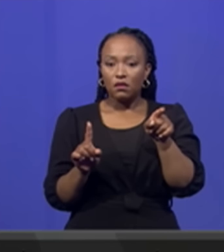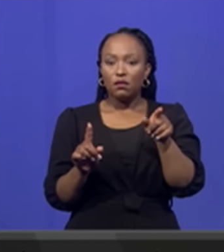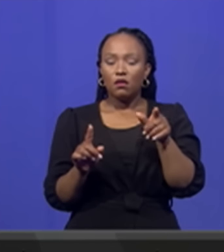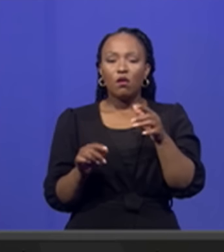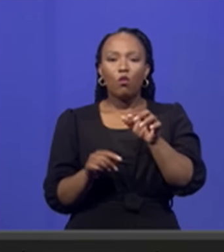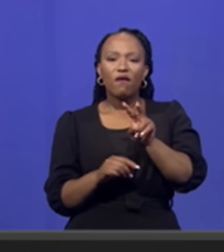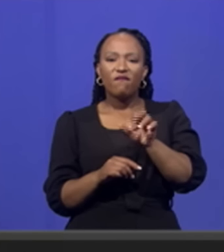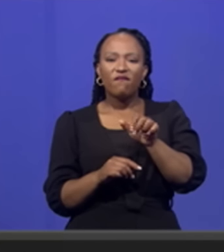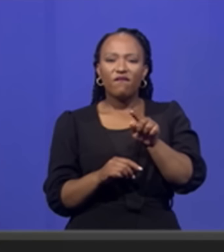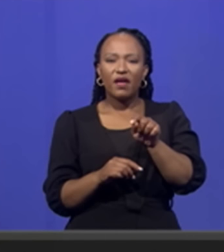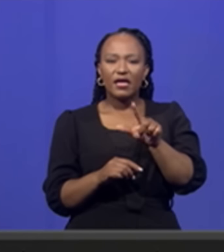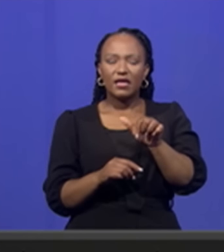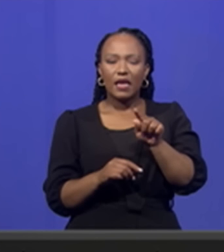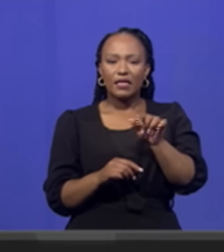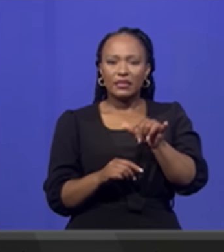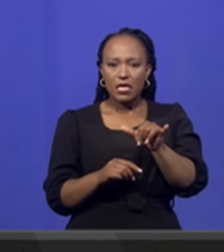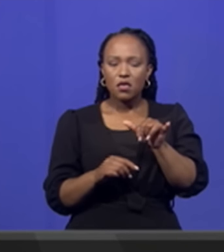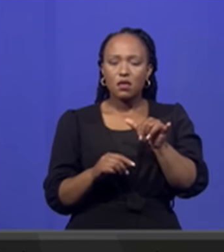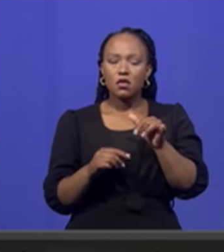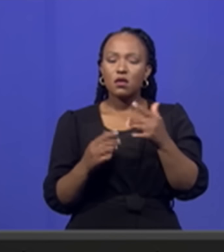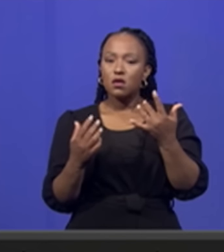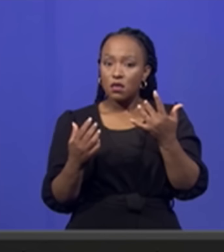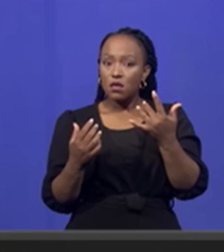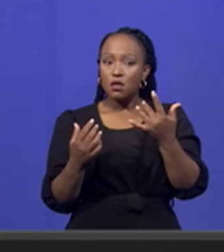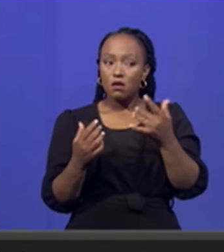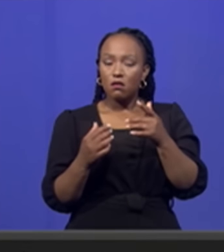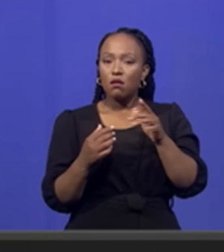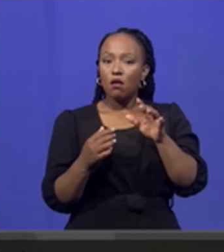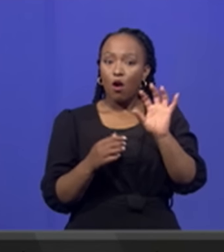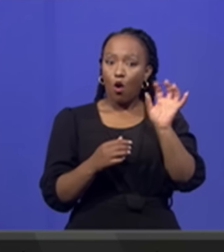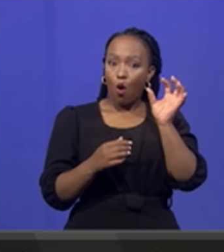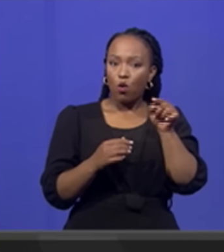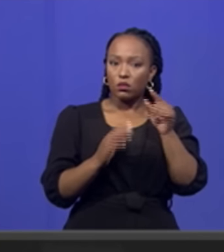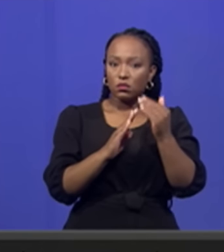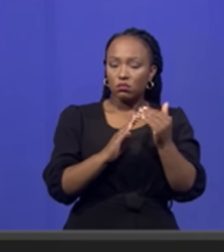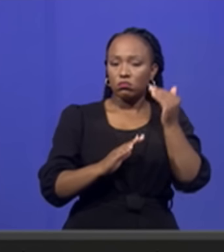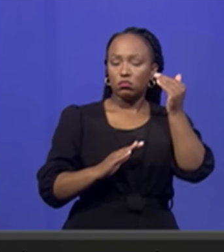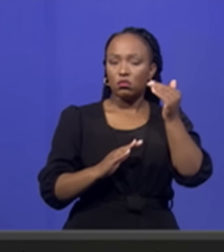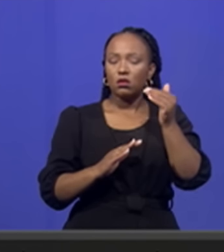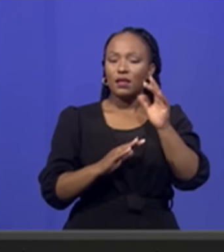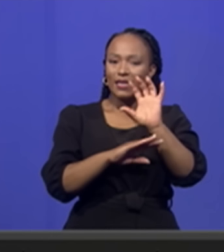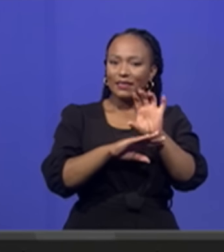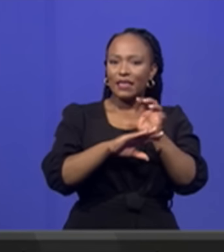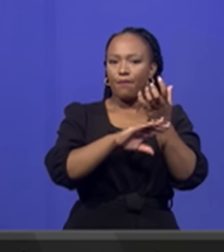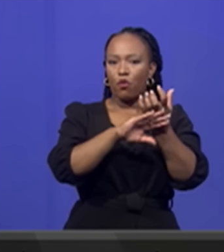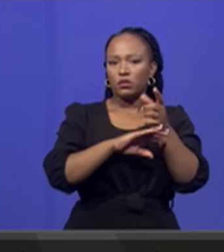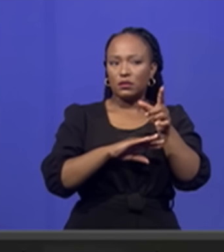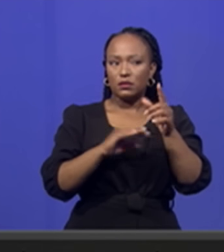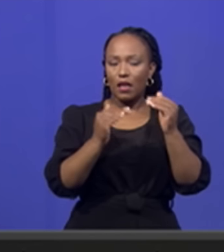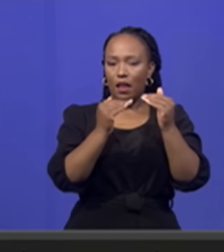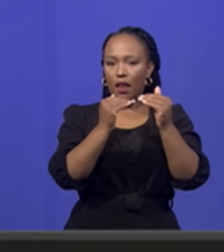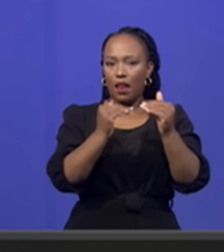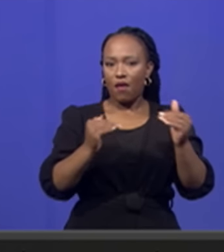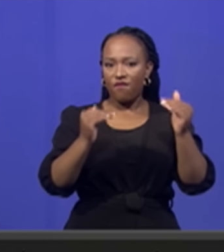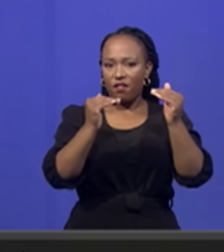Vitality program and are reaching the highest statuses of gold and diamond vitality status, had